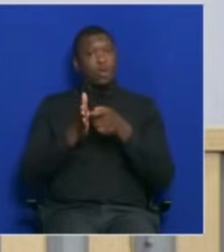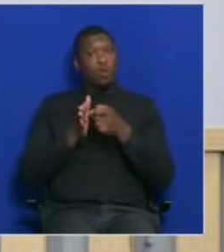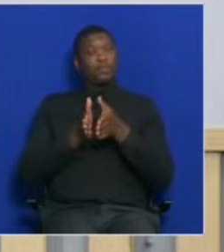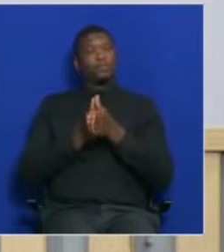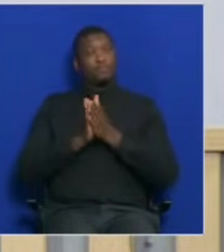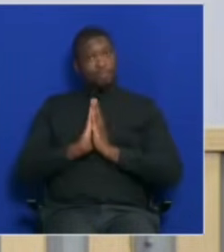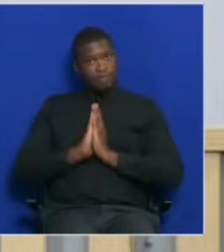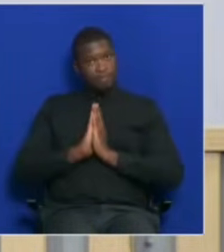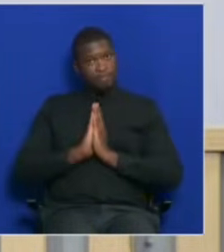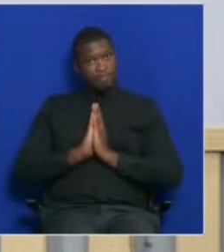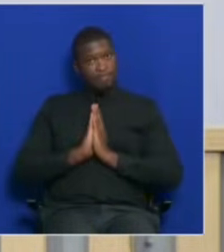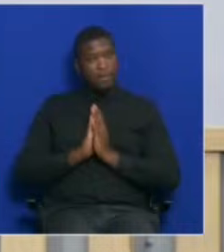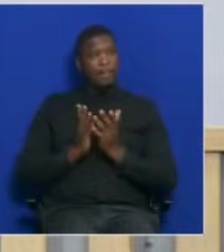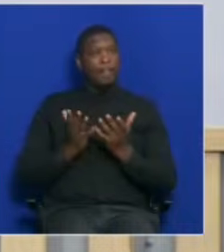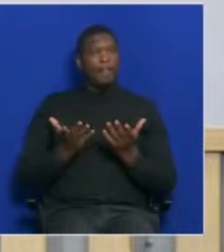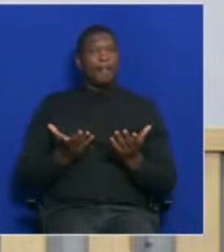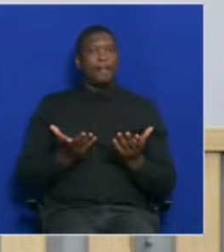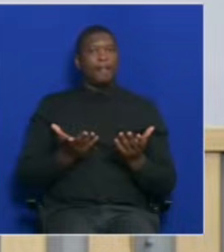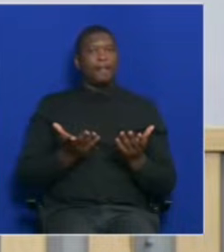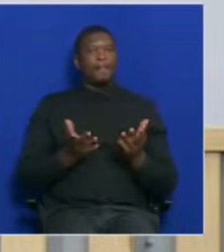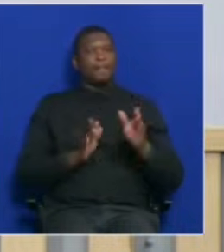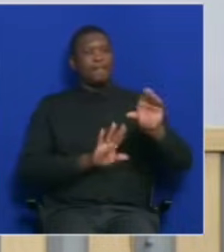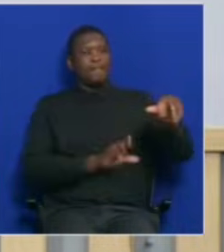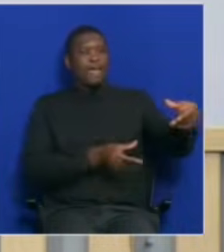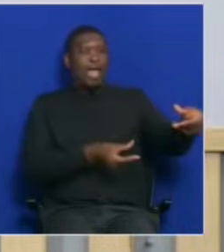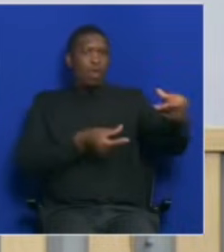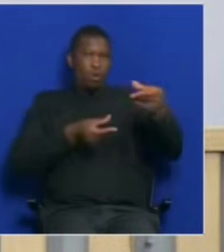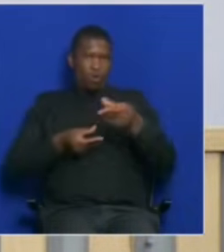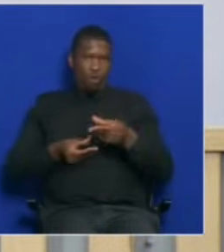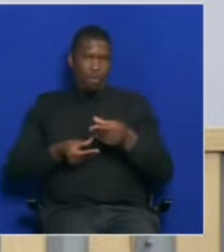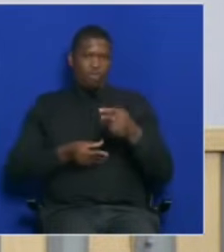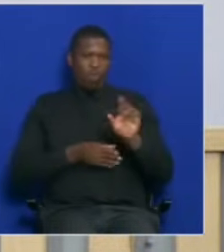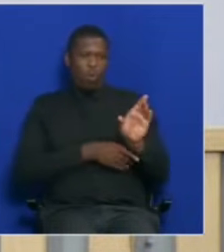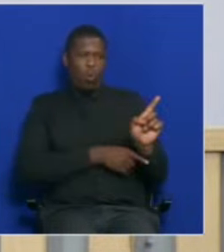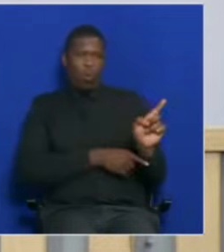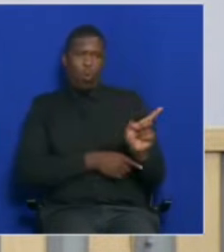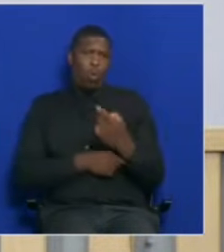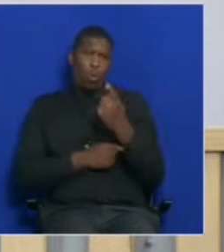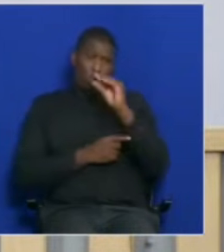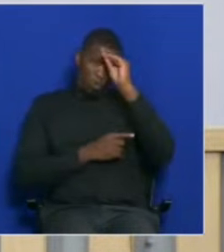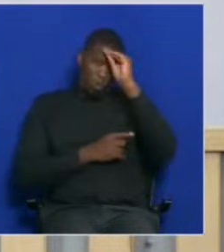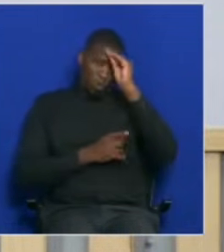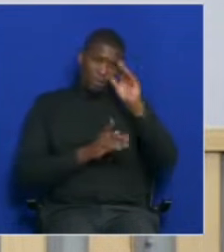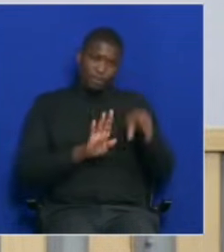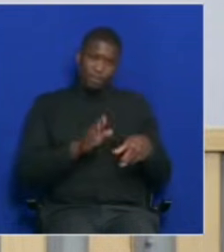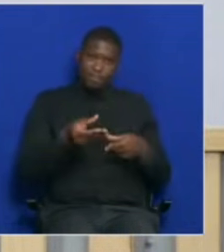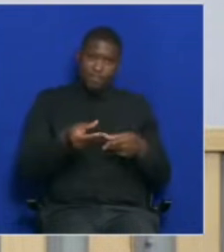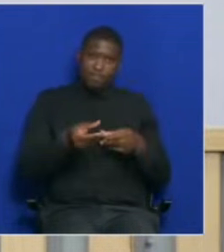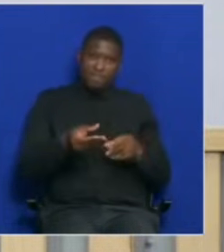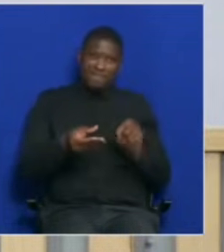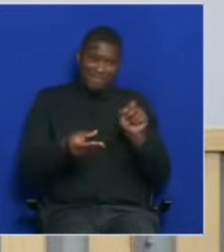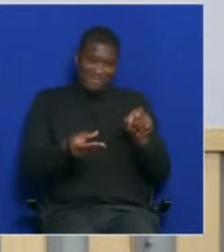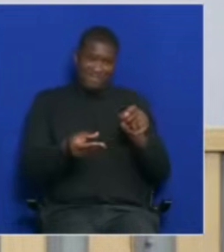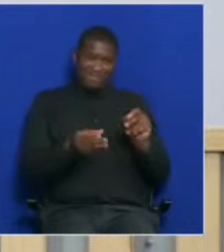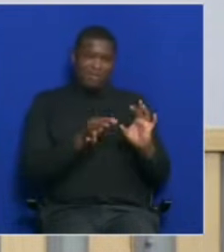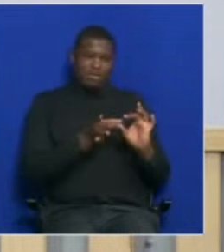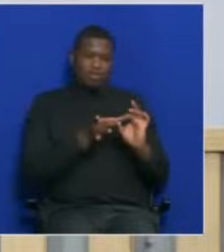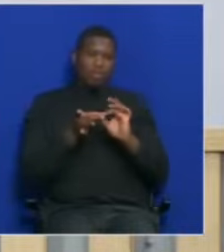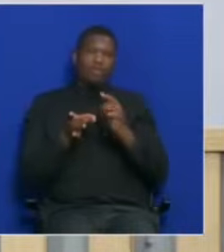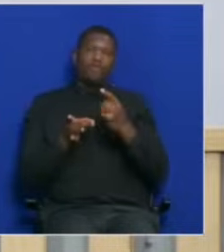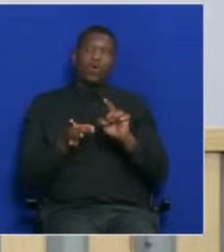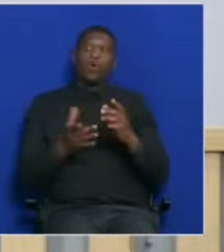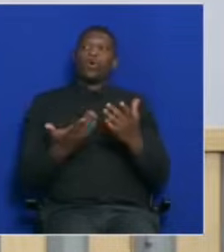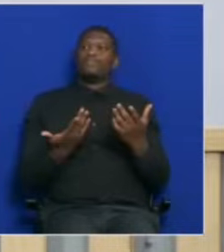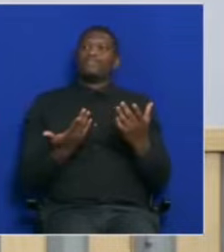the handover of all the dockets that were related to state capture matters, that